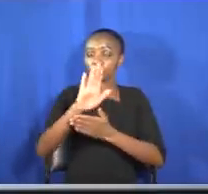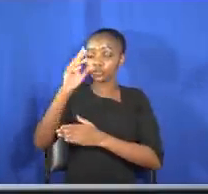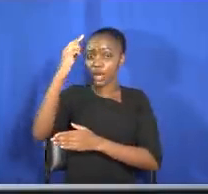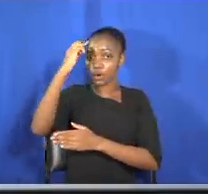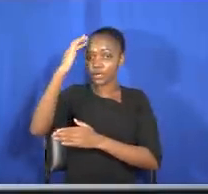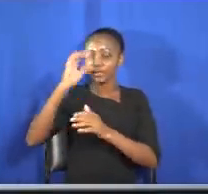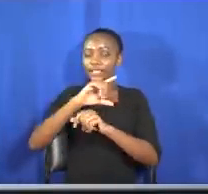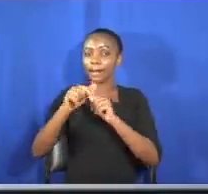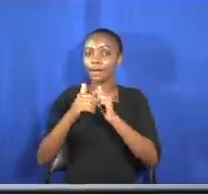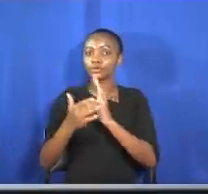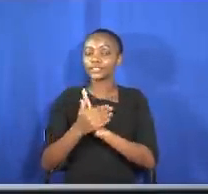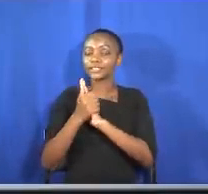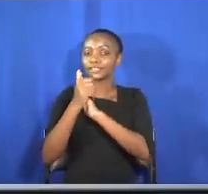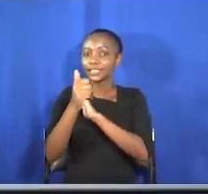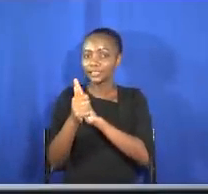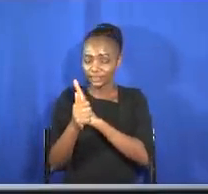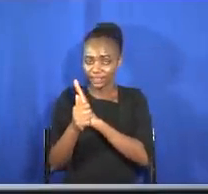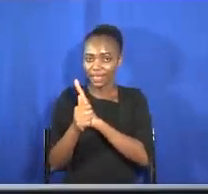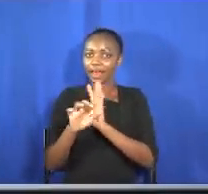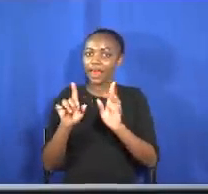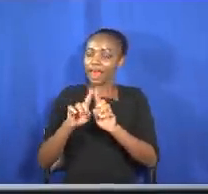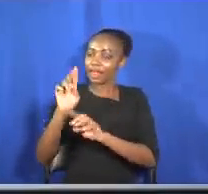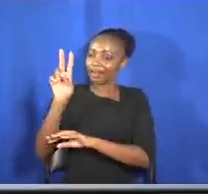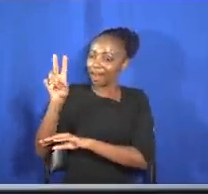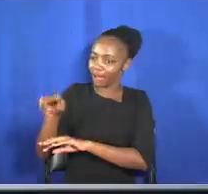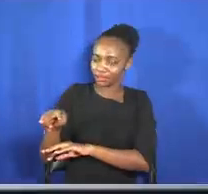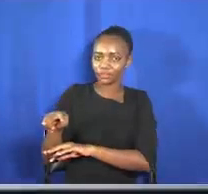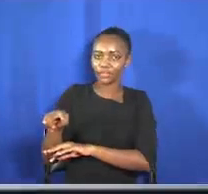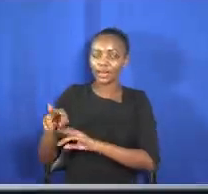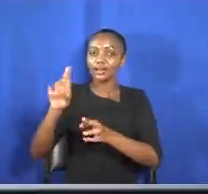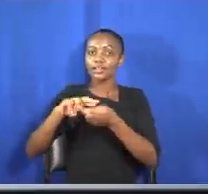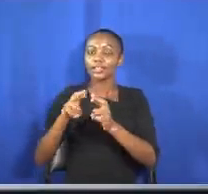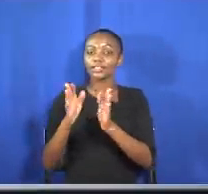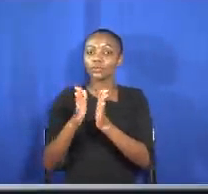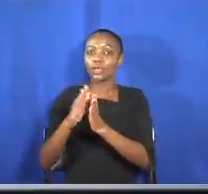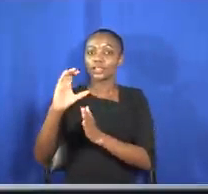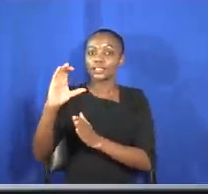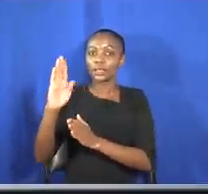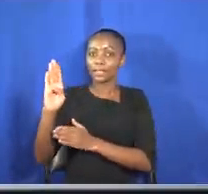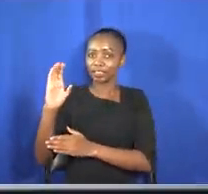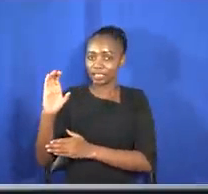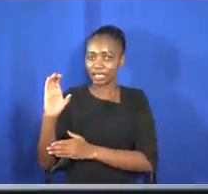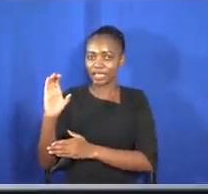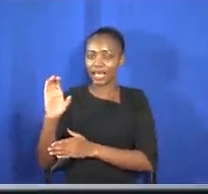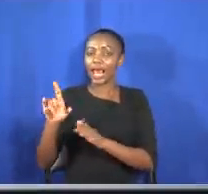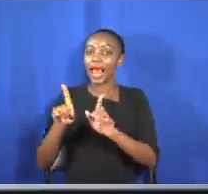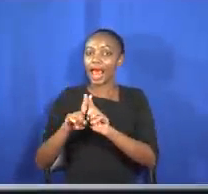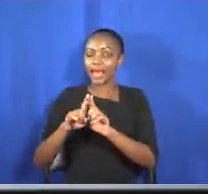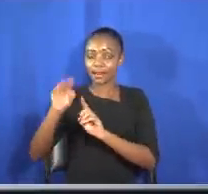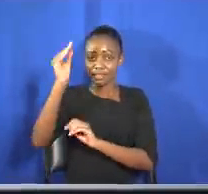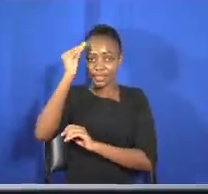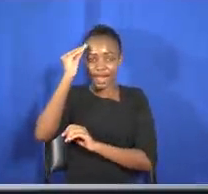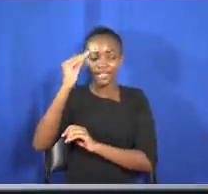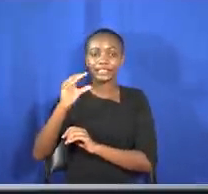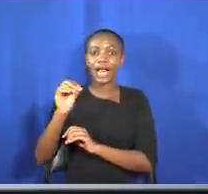on skills, skills and attitude related to CBC. The